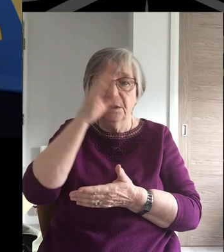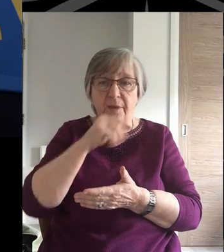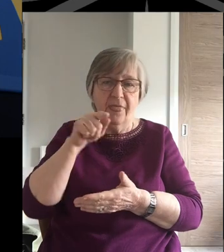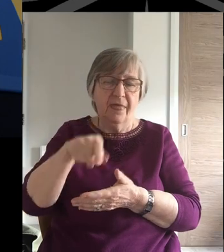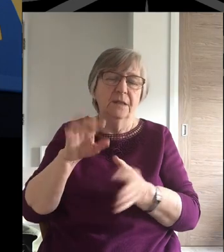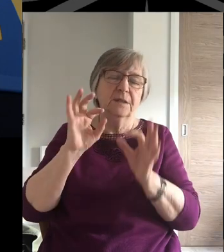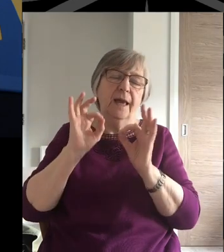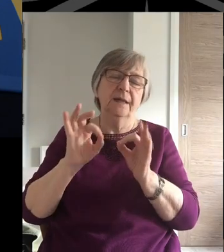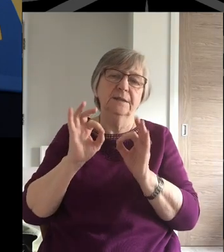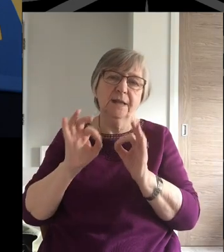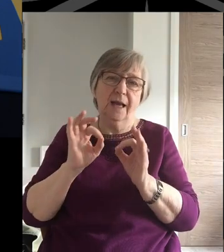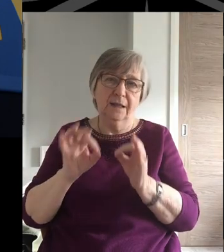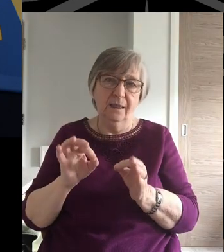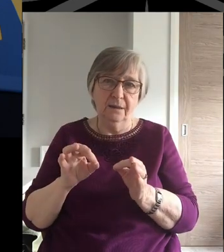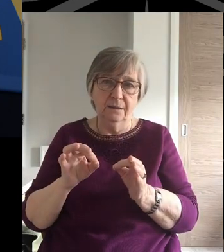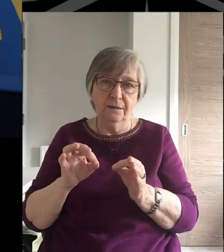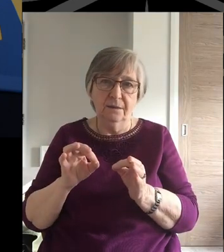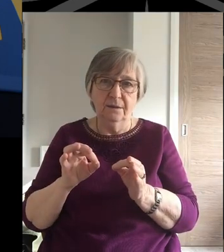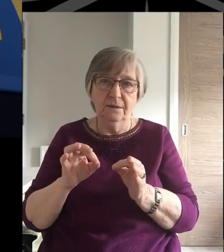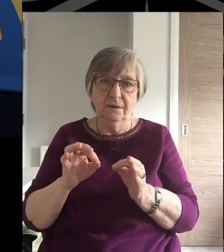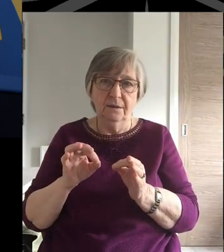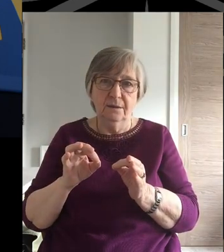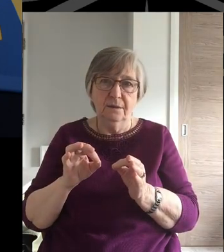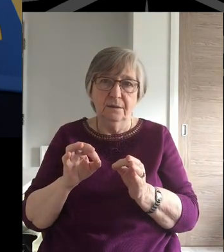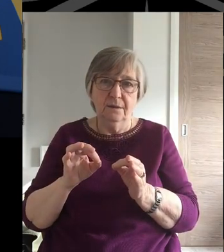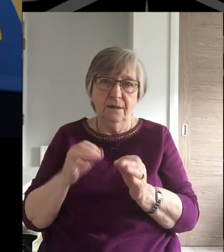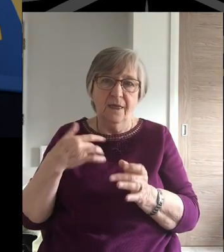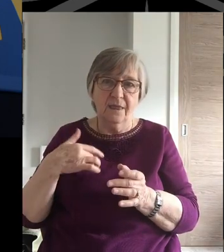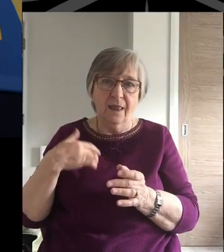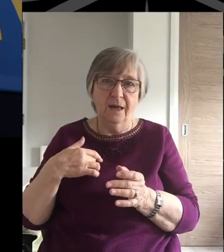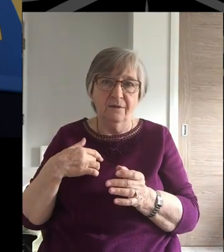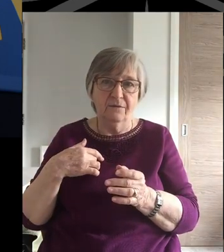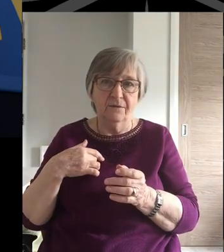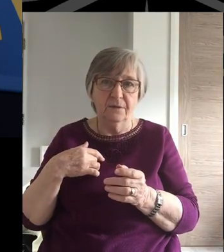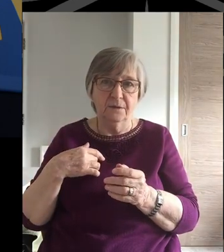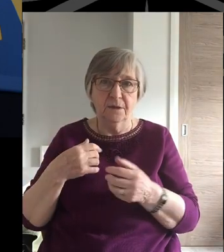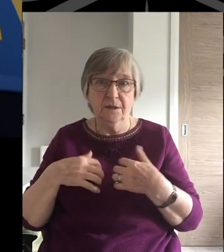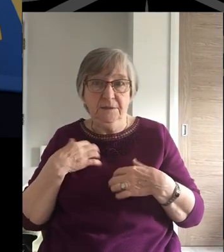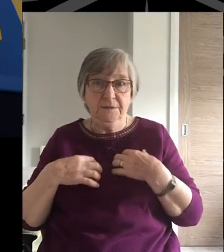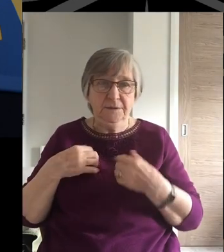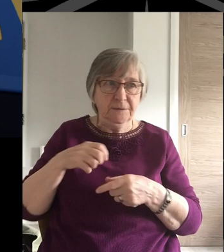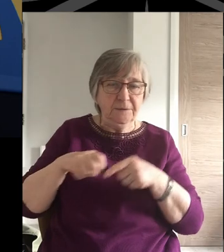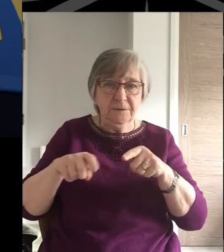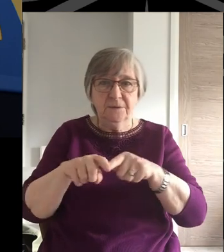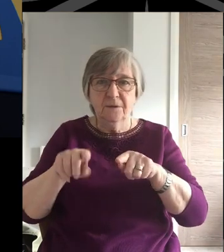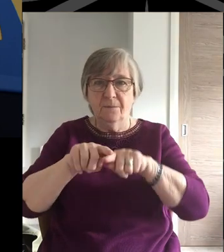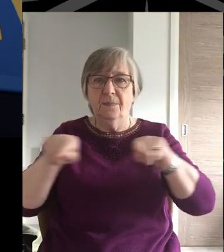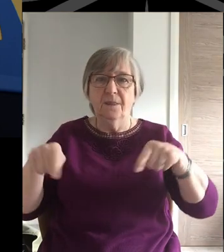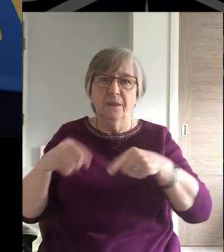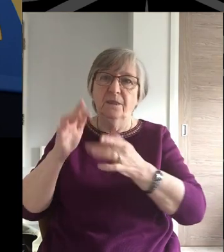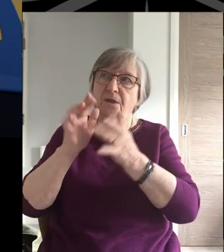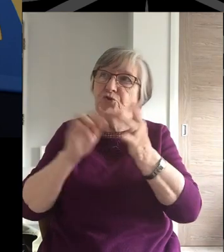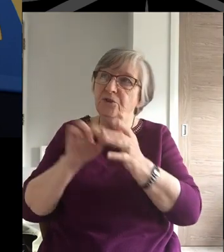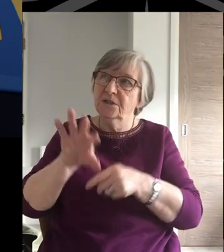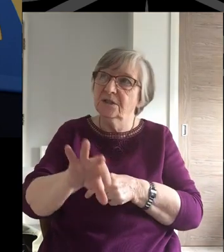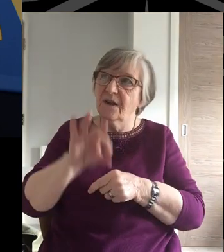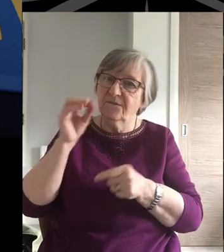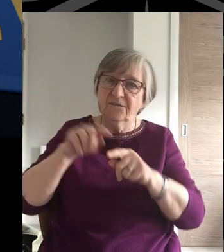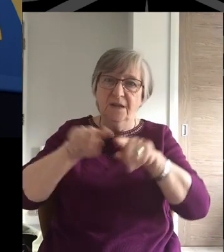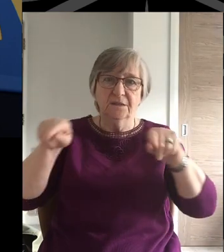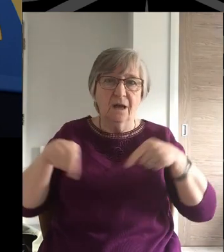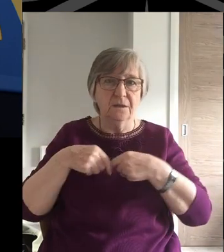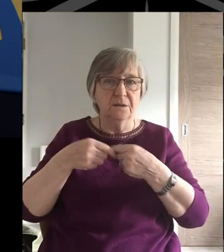that's exactly the kind of life, the kind of adventure that Jesus invites us